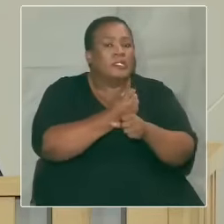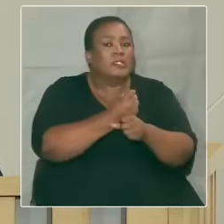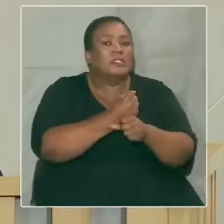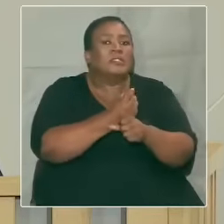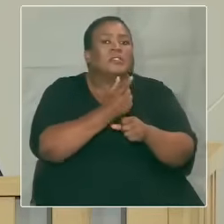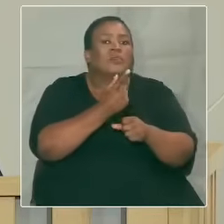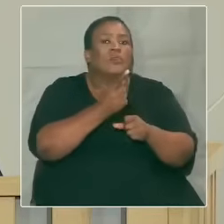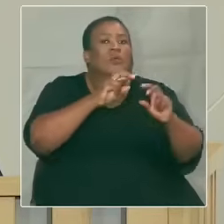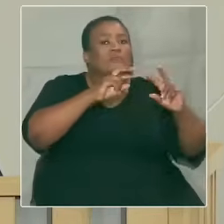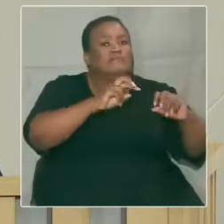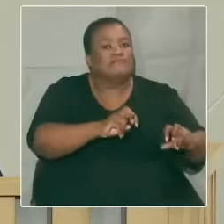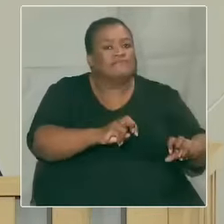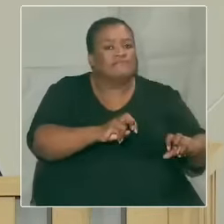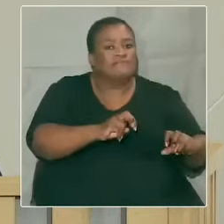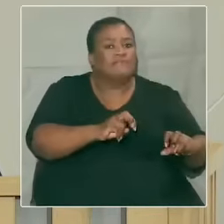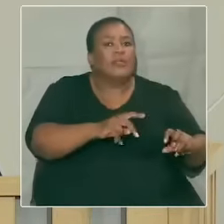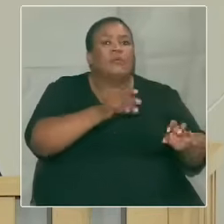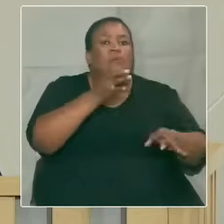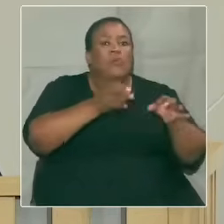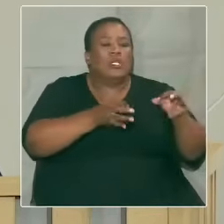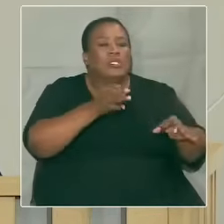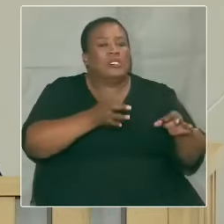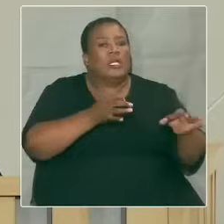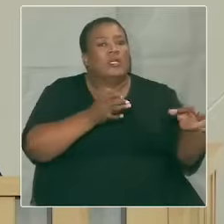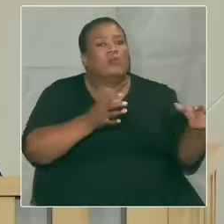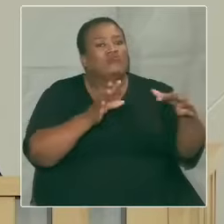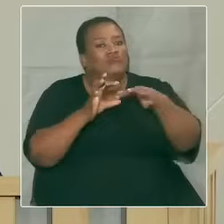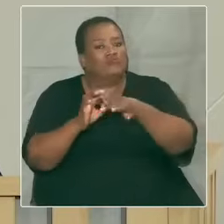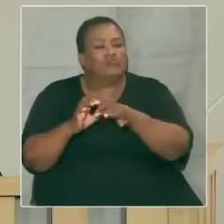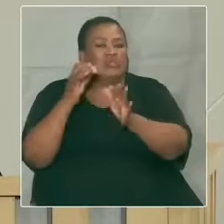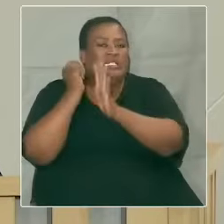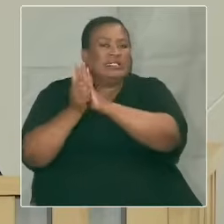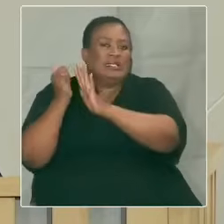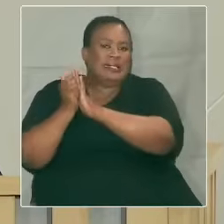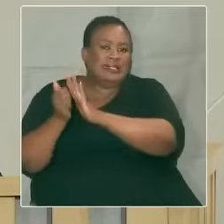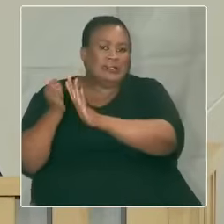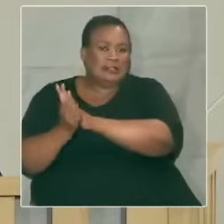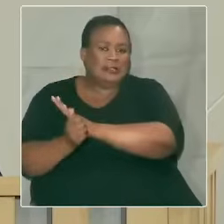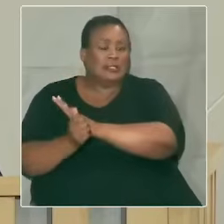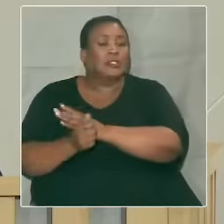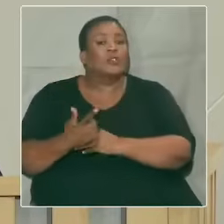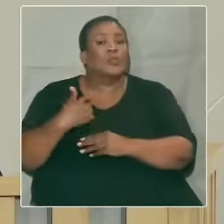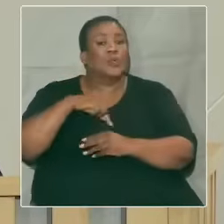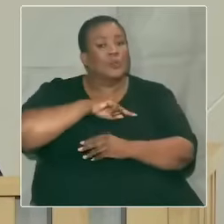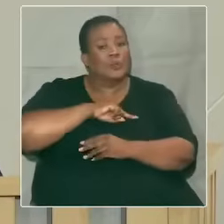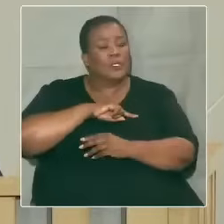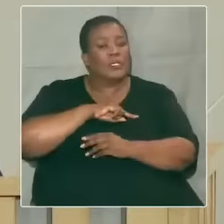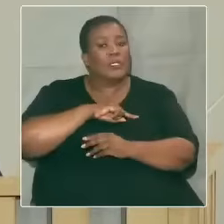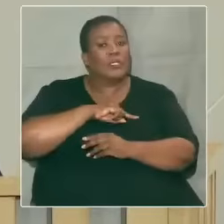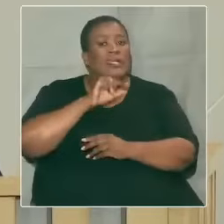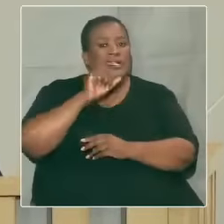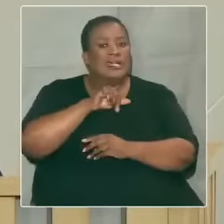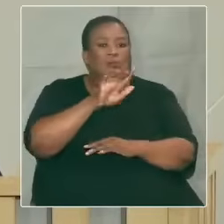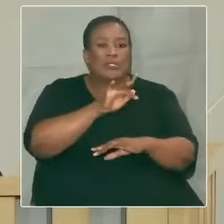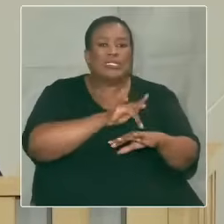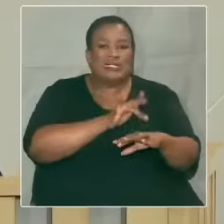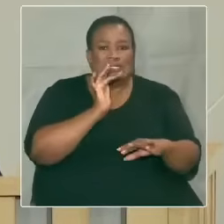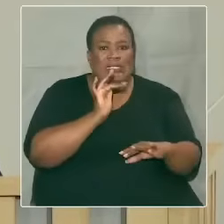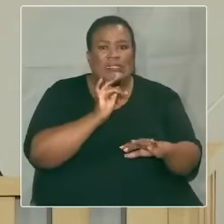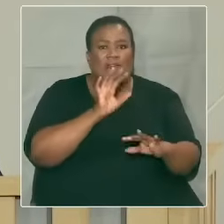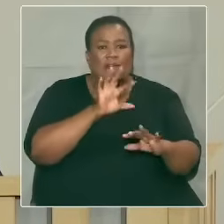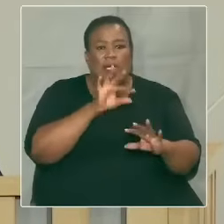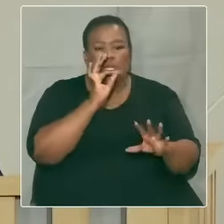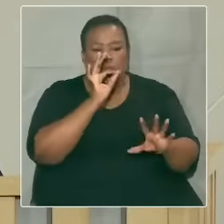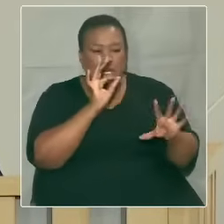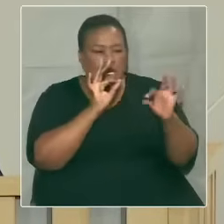investigate political related killings. So we were very sensitive and selective as